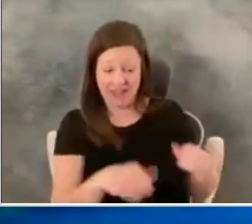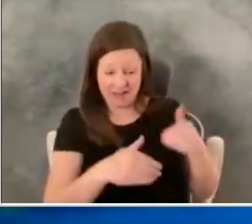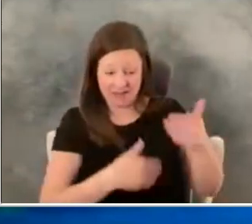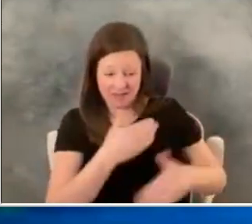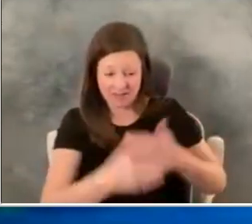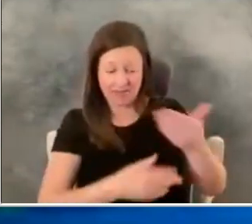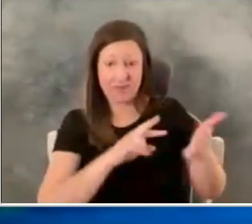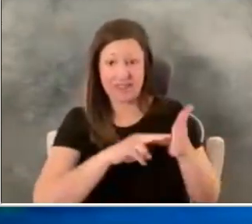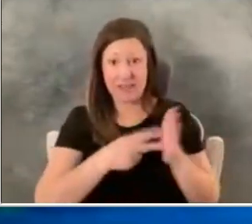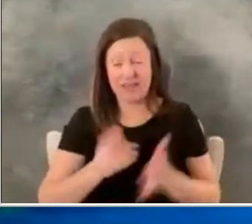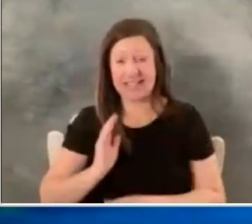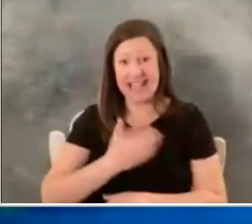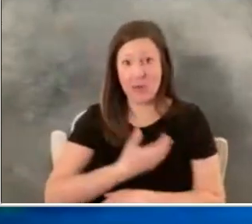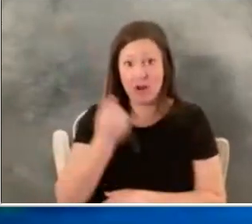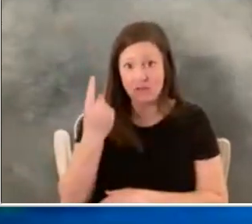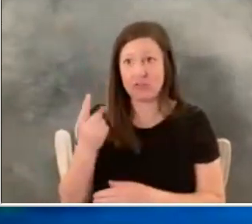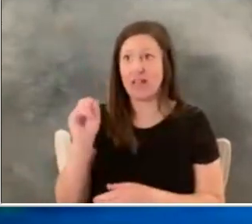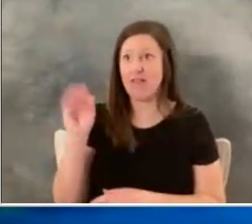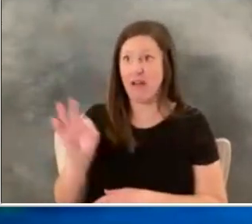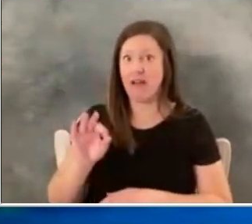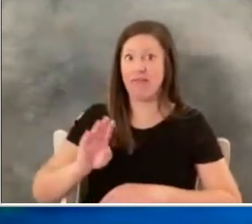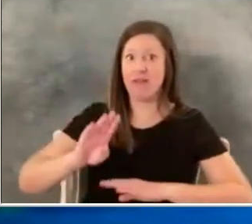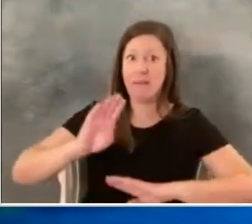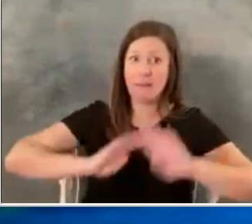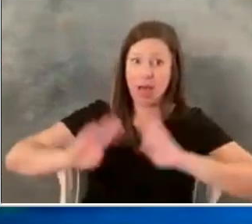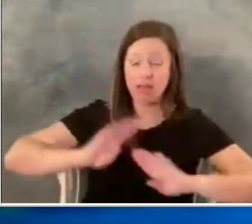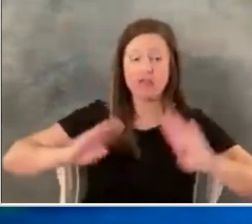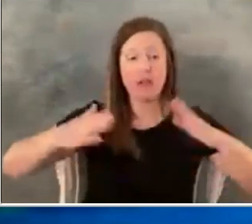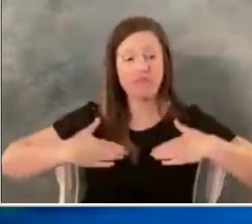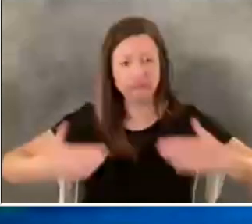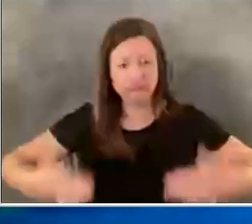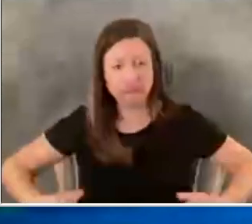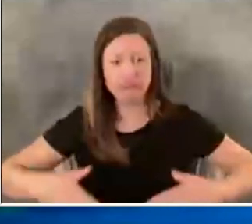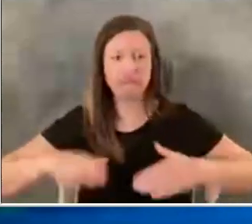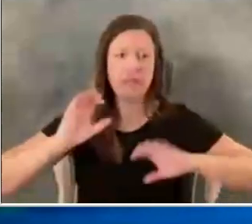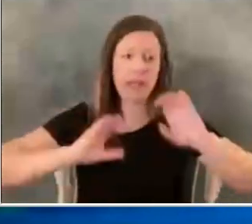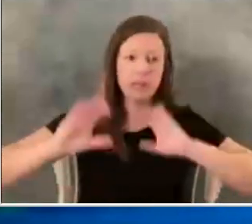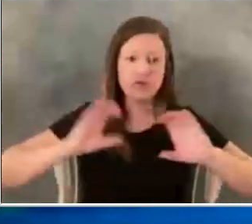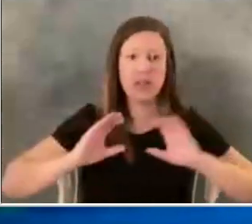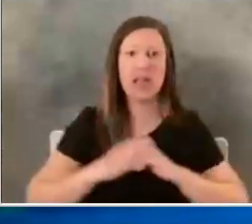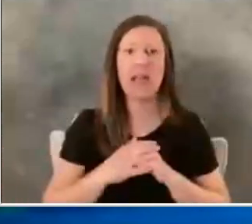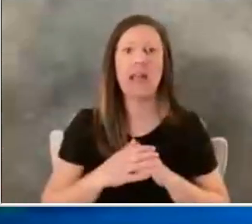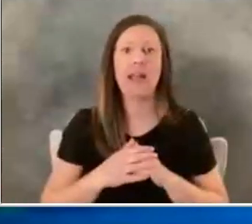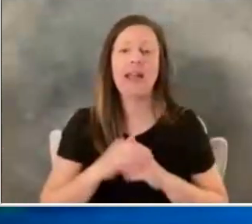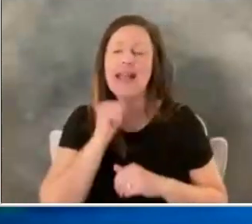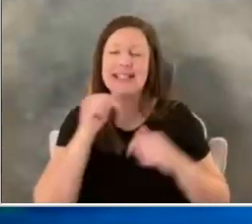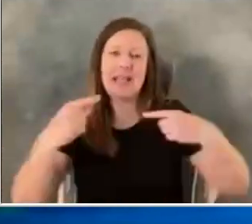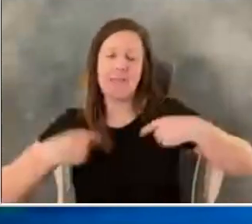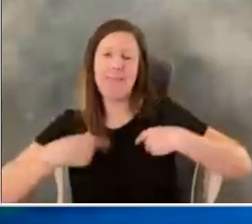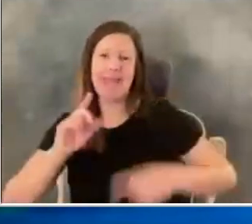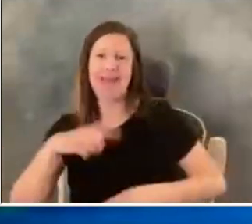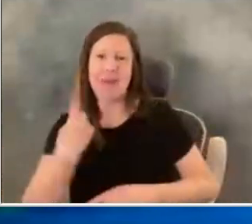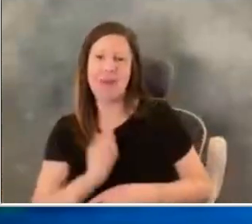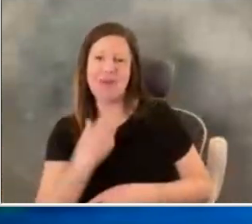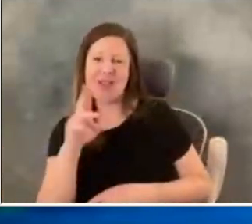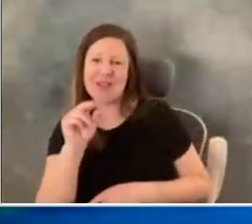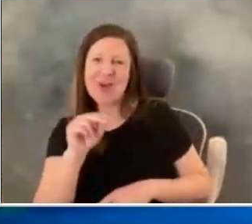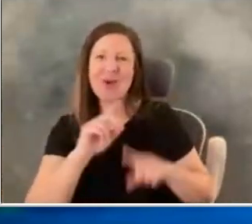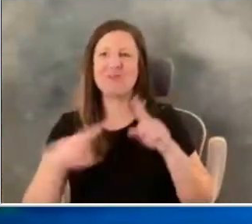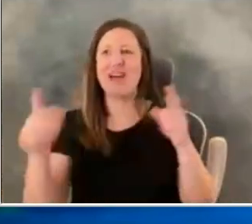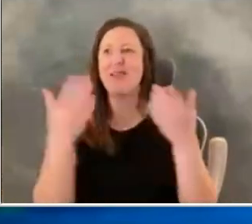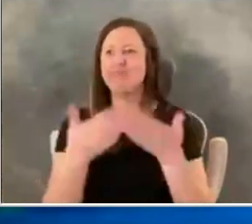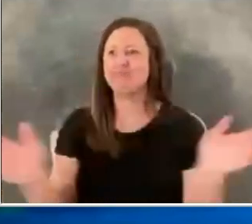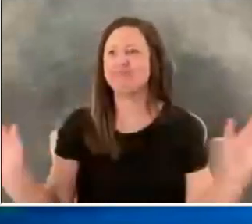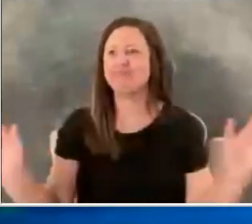understanding of molecular biology and chemistry, and, this is not me personally, right? This is a whole team of pharmacists and